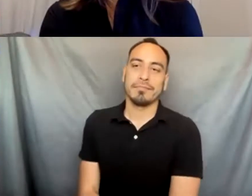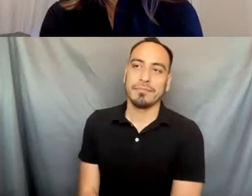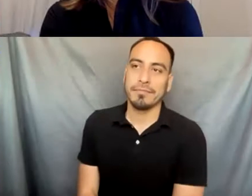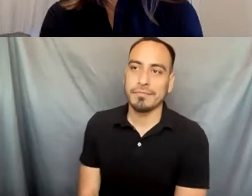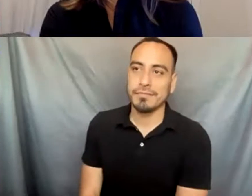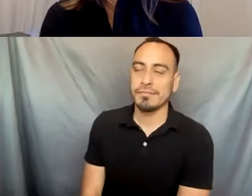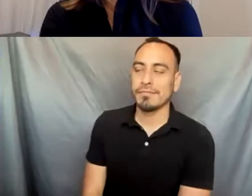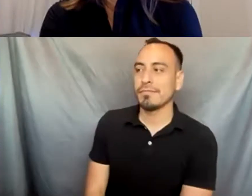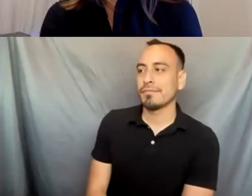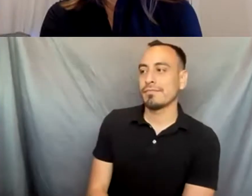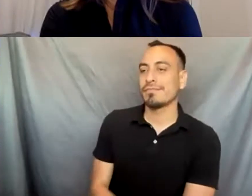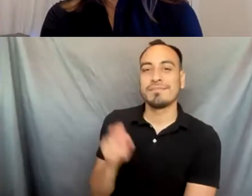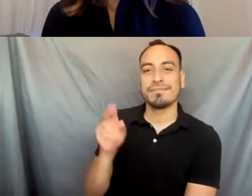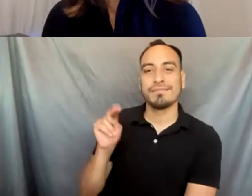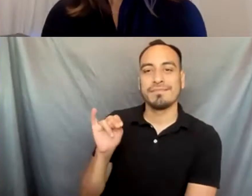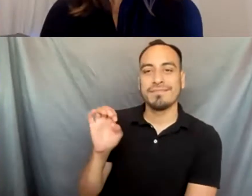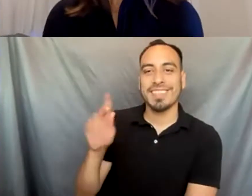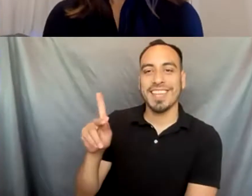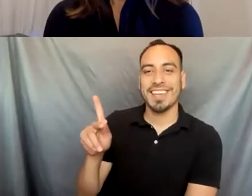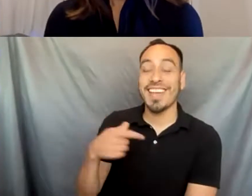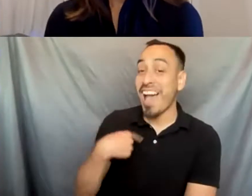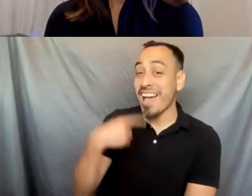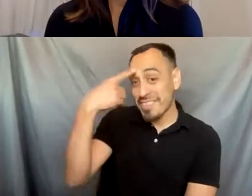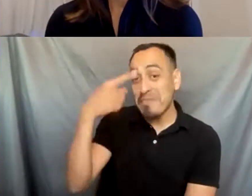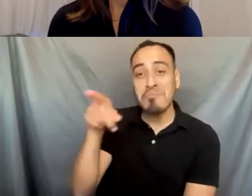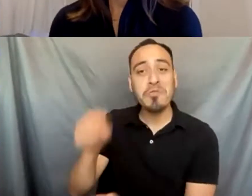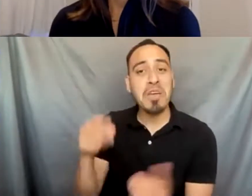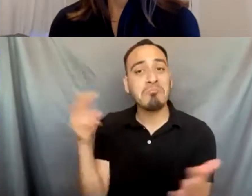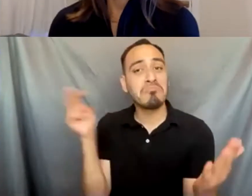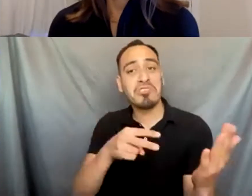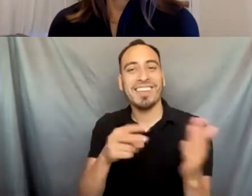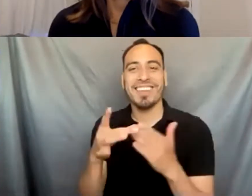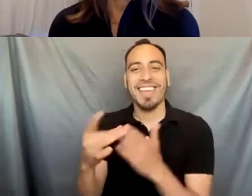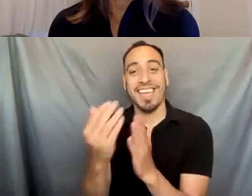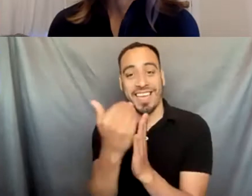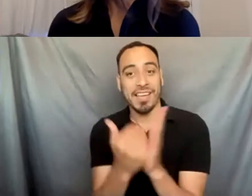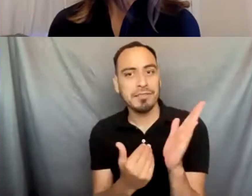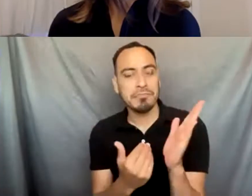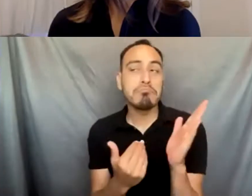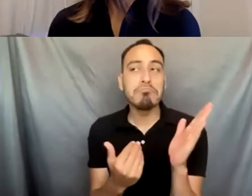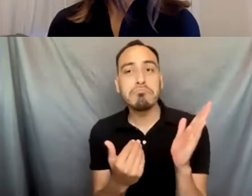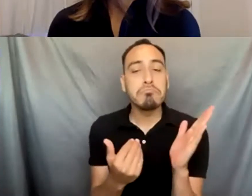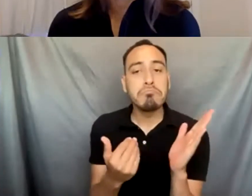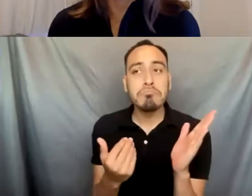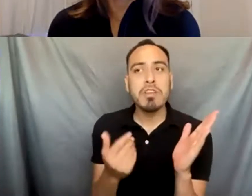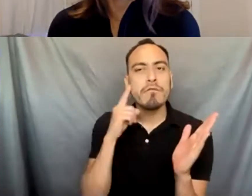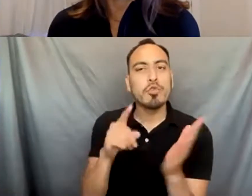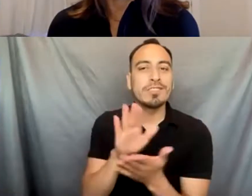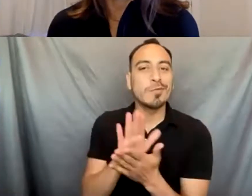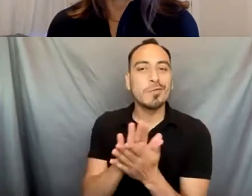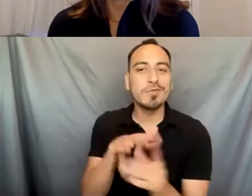So, I mean, I think you can certainly take a cue from the guidance that we've seen for school